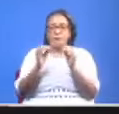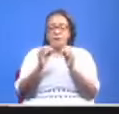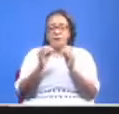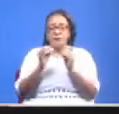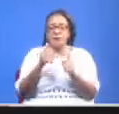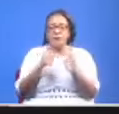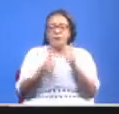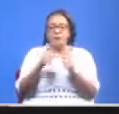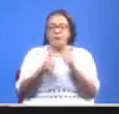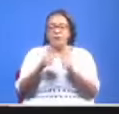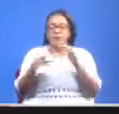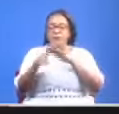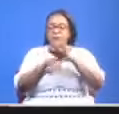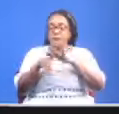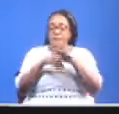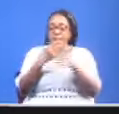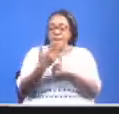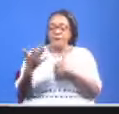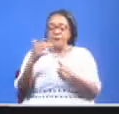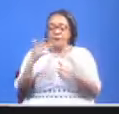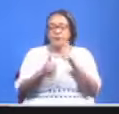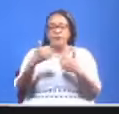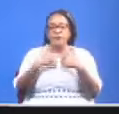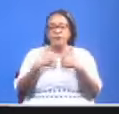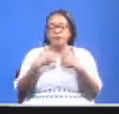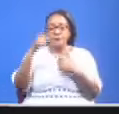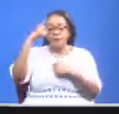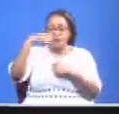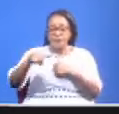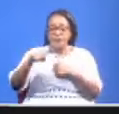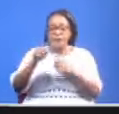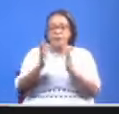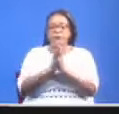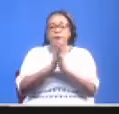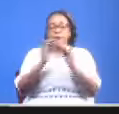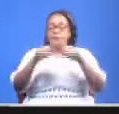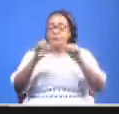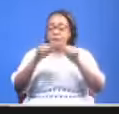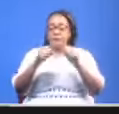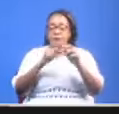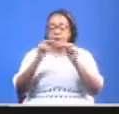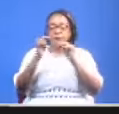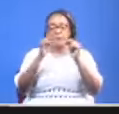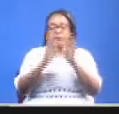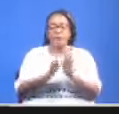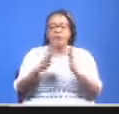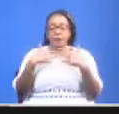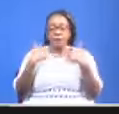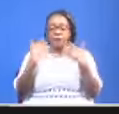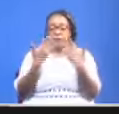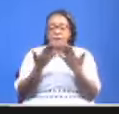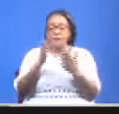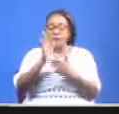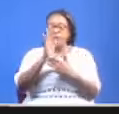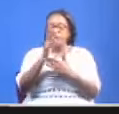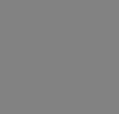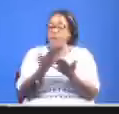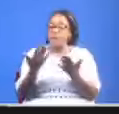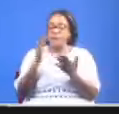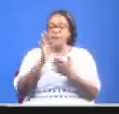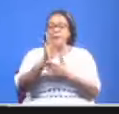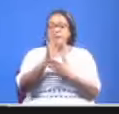that preliminary document that puts together the policies and the agreements that the negotiators would like to see, those preliminary documents,